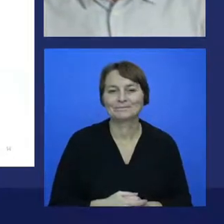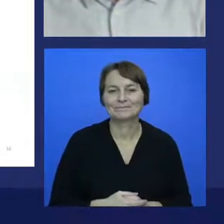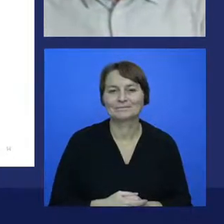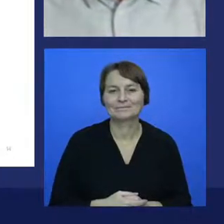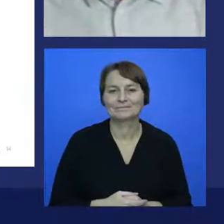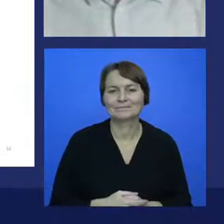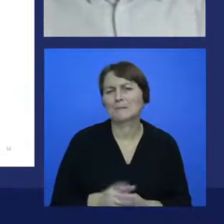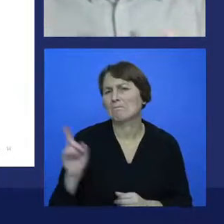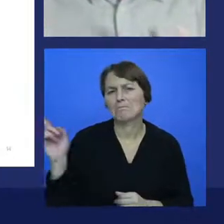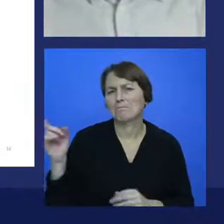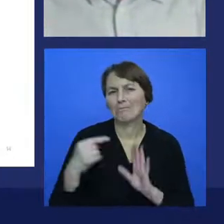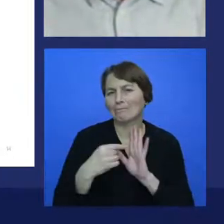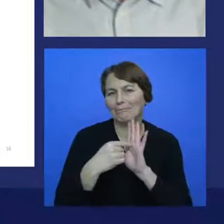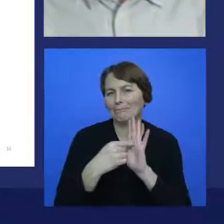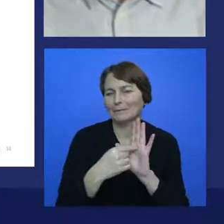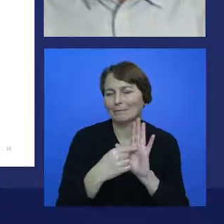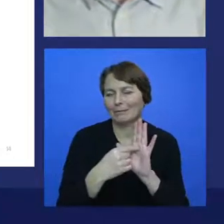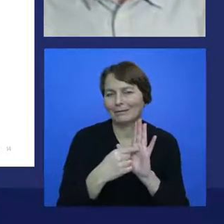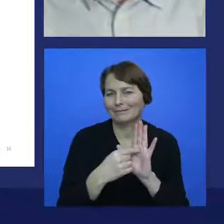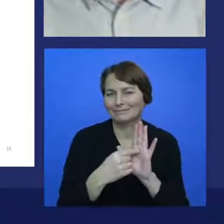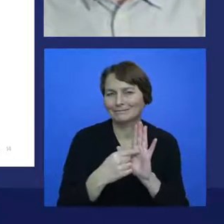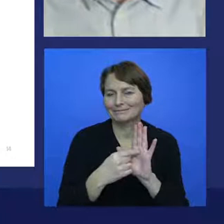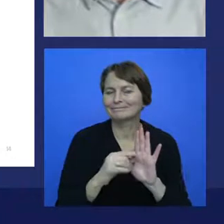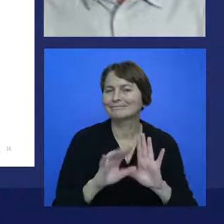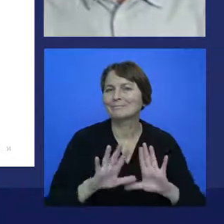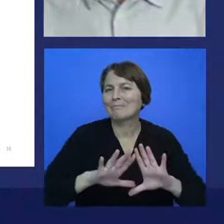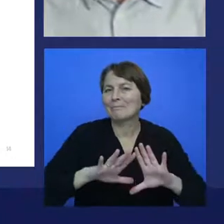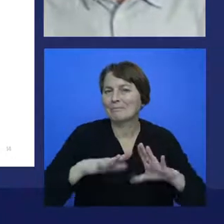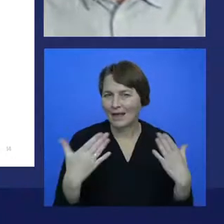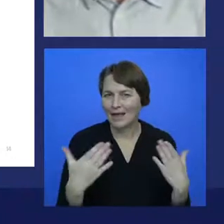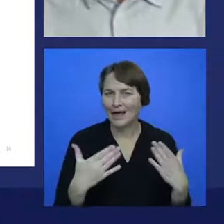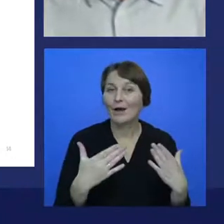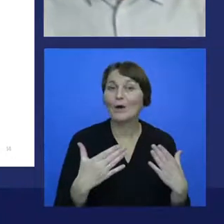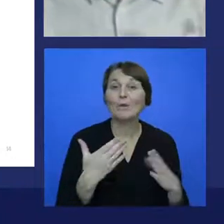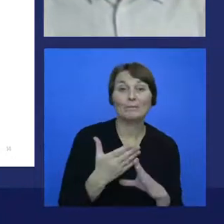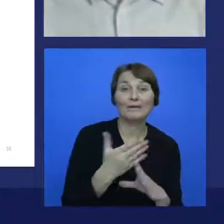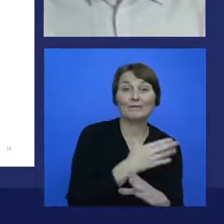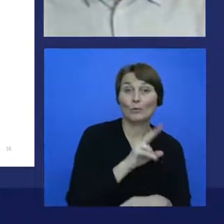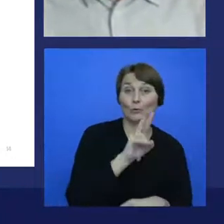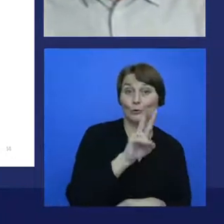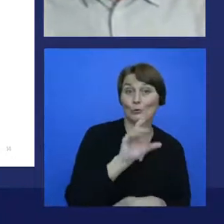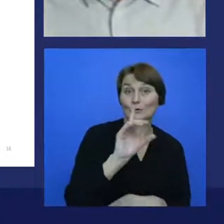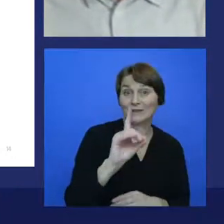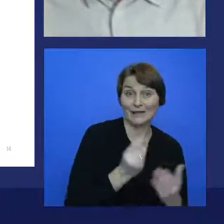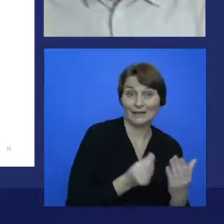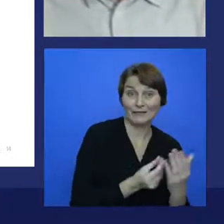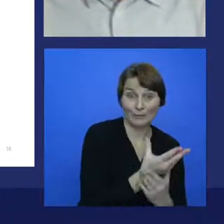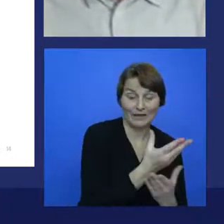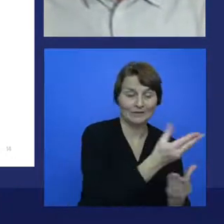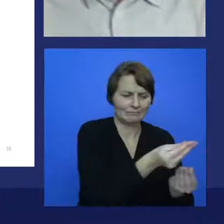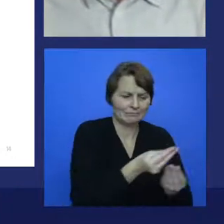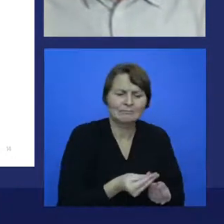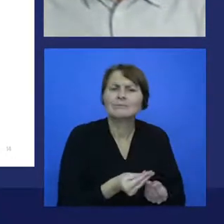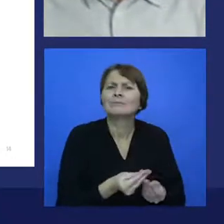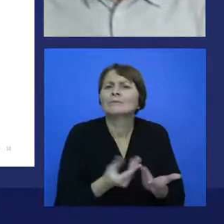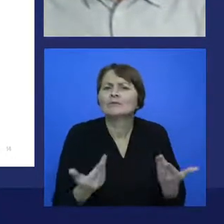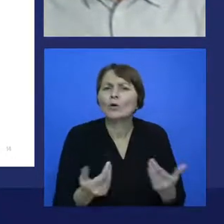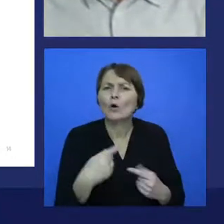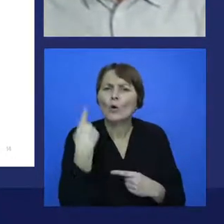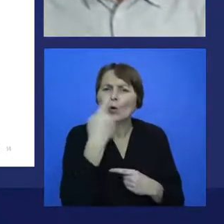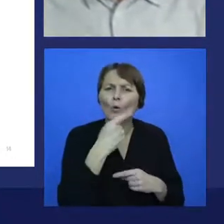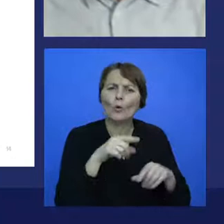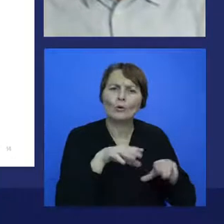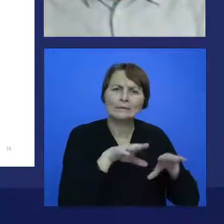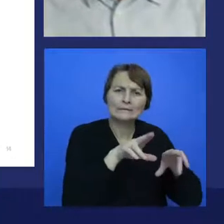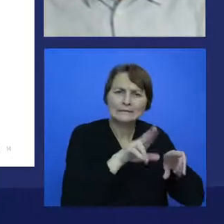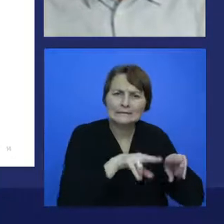this is just an example of how we actually use the 2D information. So we are looking at desk occupancy, things like temperature, air